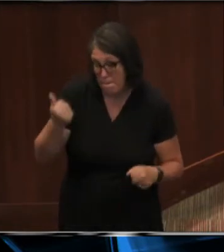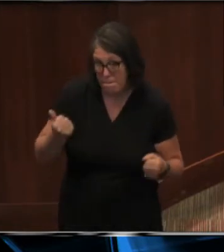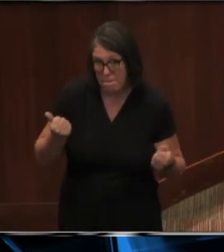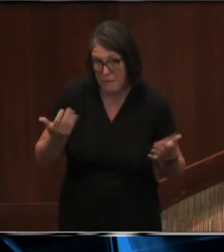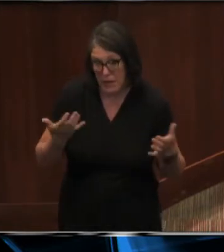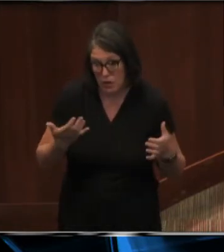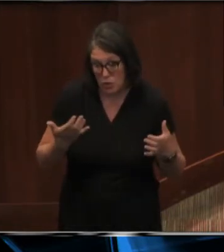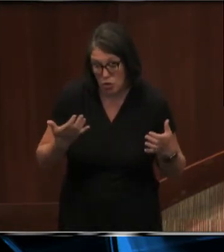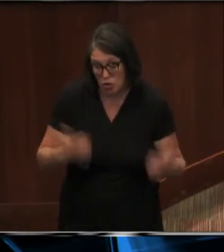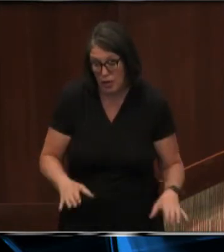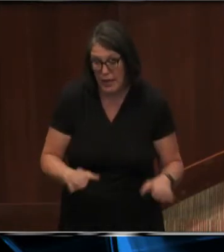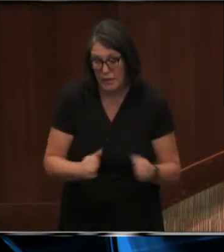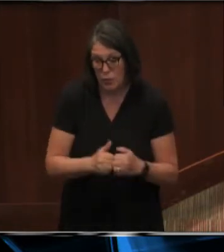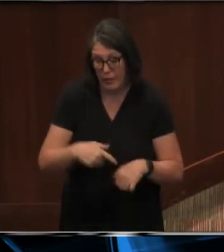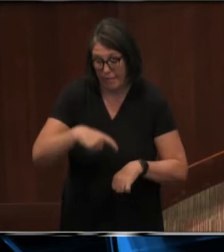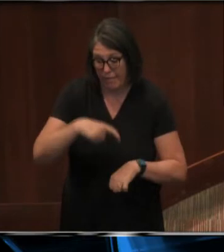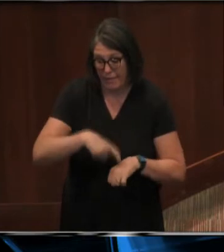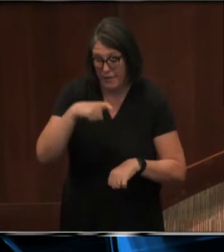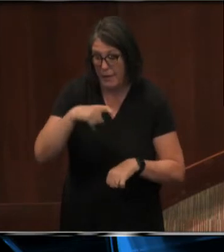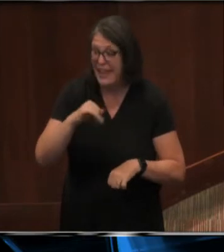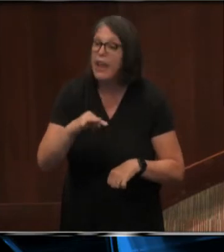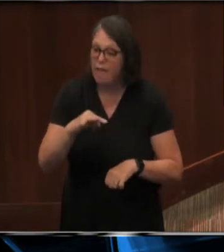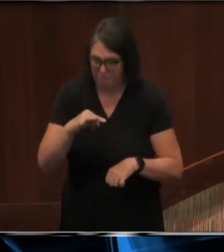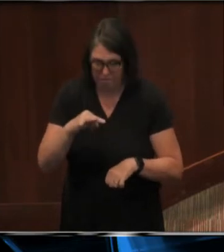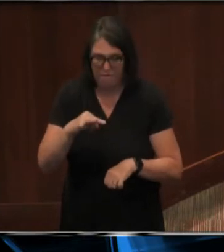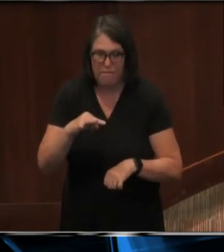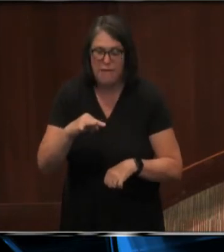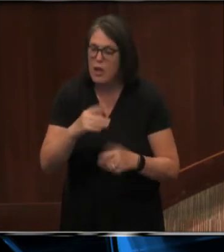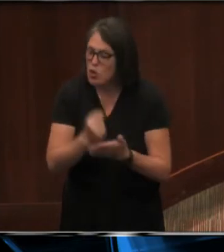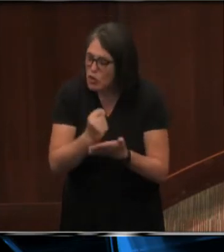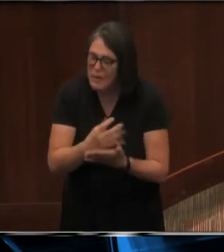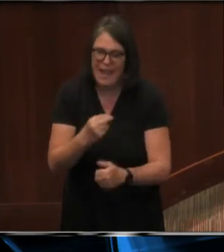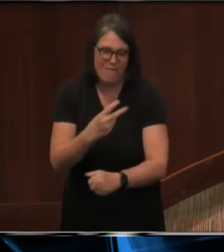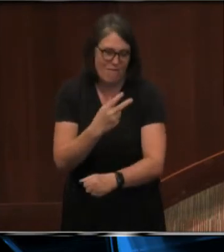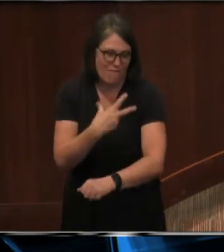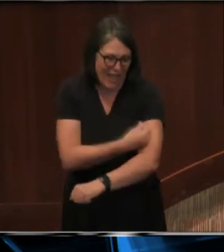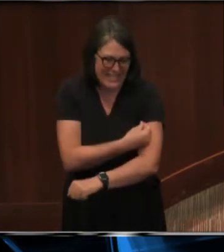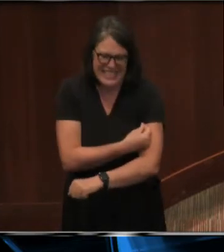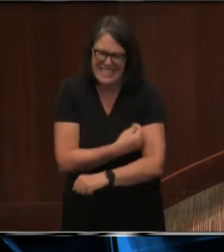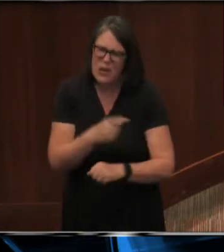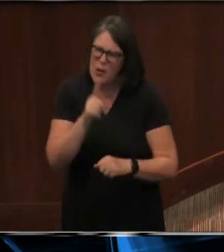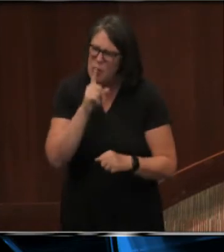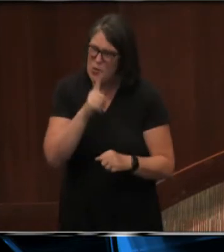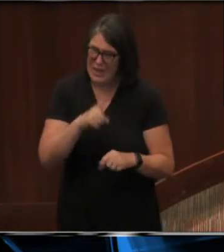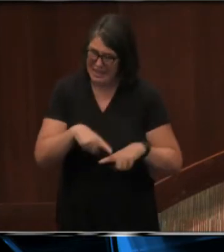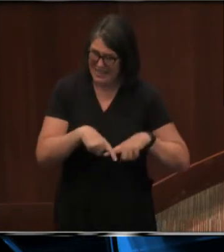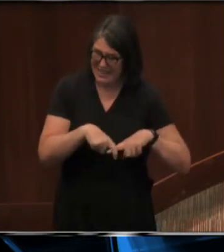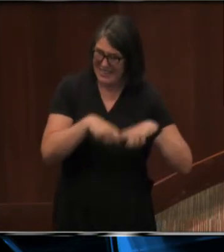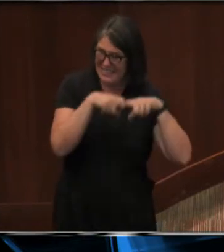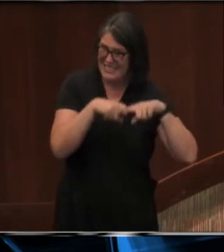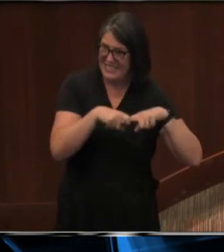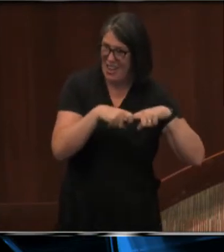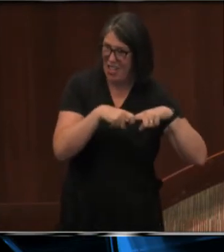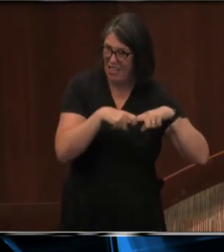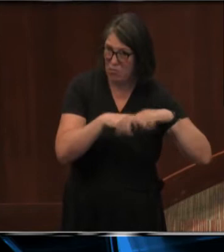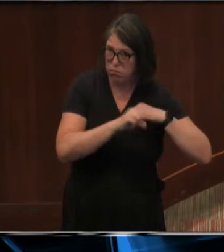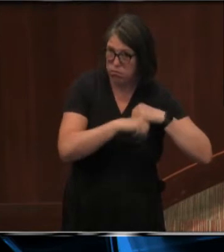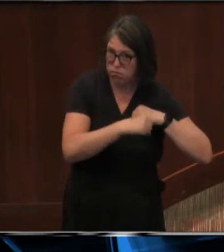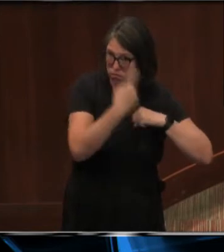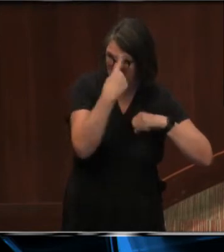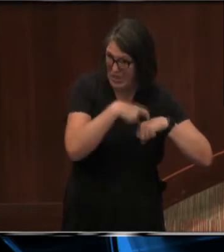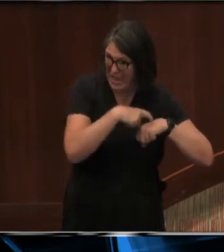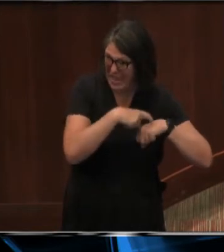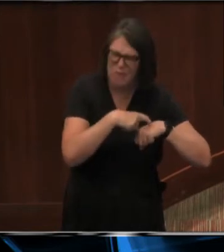and a timeliness if we have treatments and vaccine. So I wouldn't say that we're stalling for time. I think what we're doing is